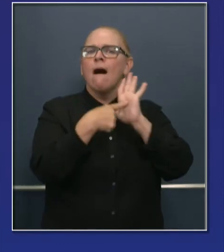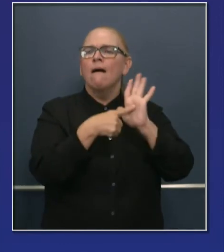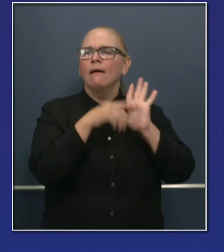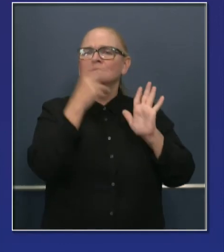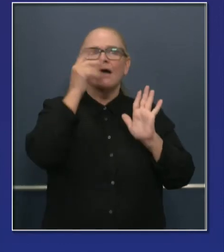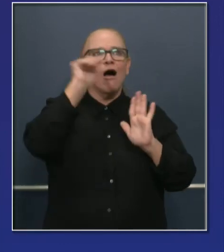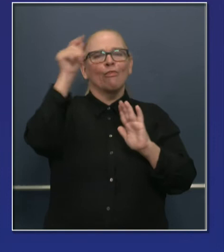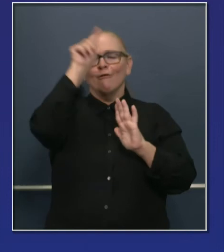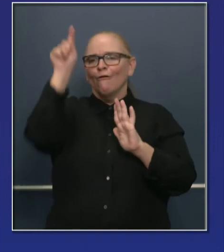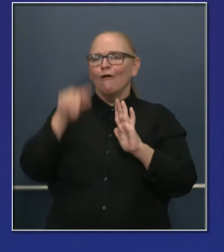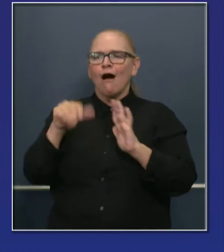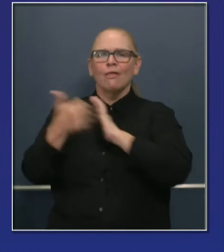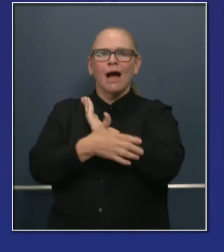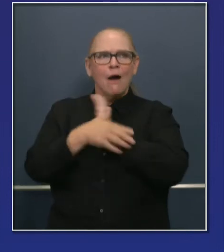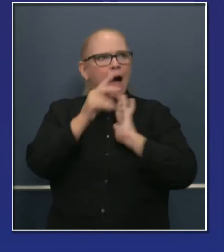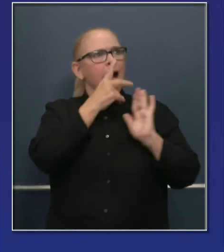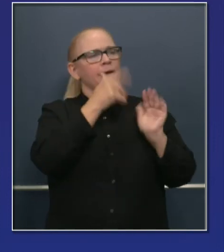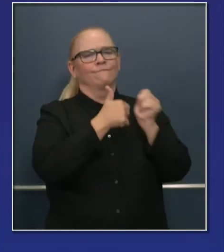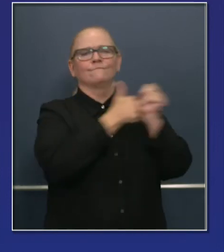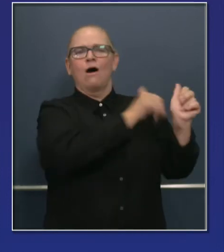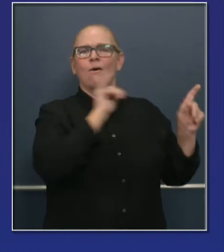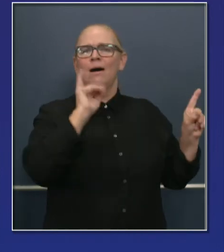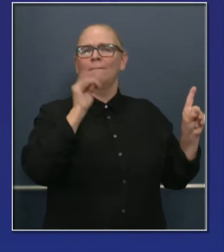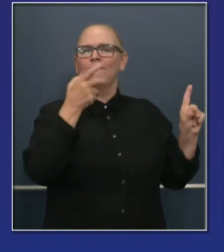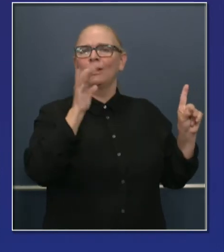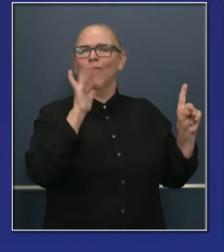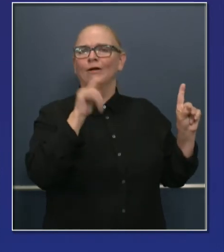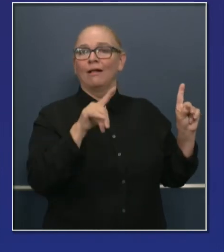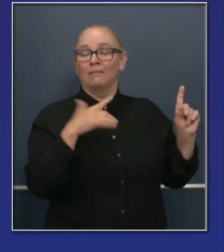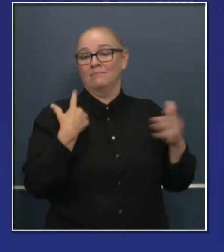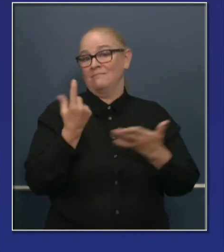state. Last week, where we